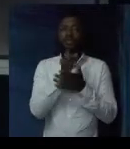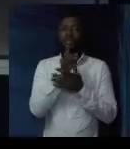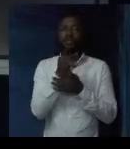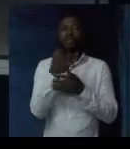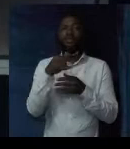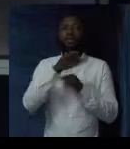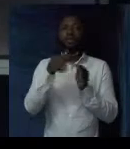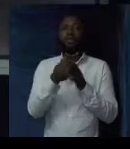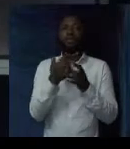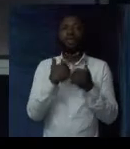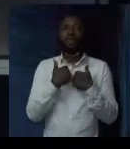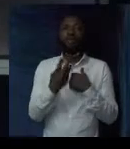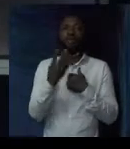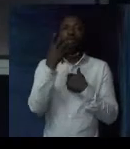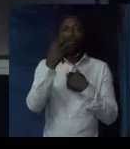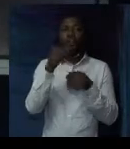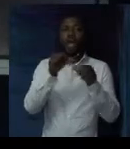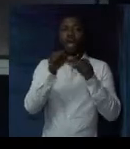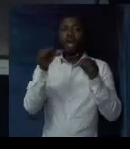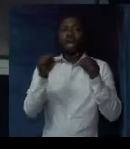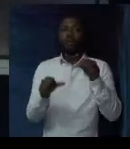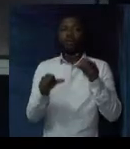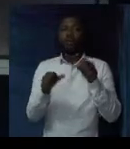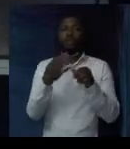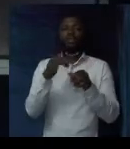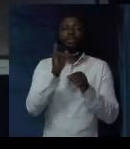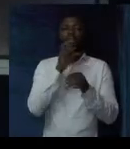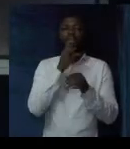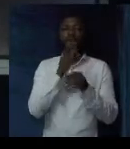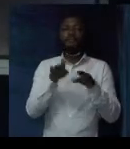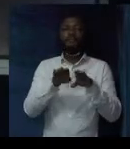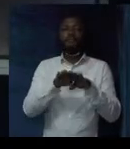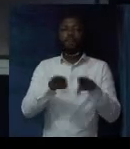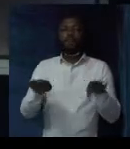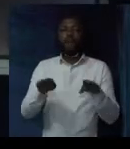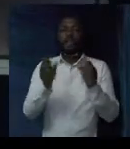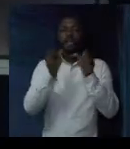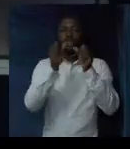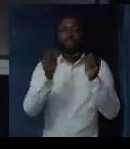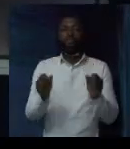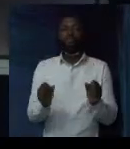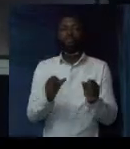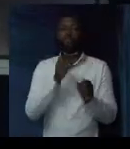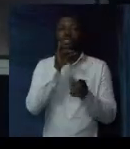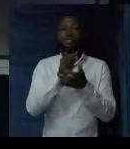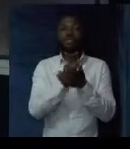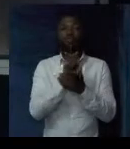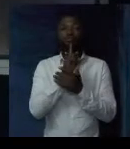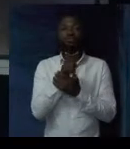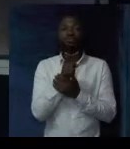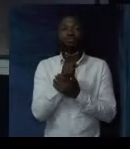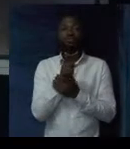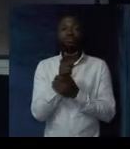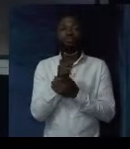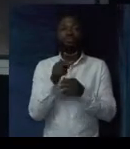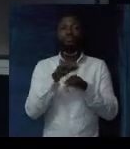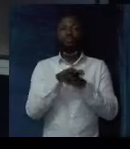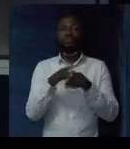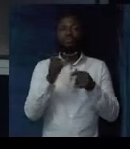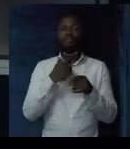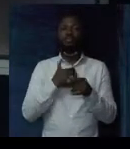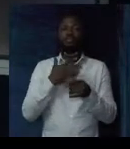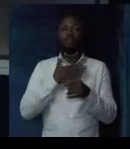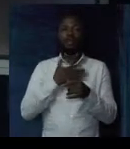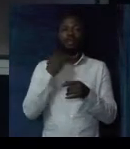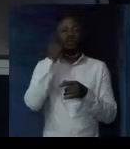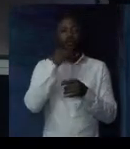true? They all have 4 angles. Is that true? They are flat shapes. Is that true? Well, don't